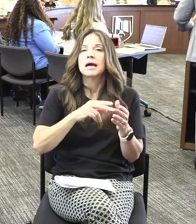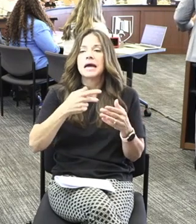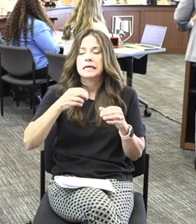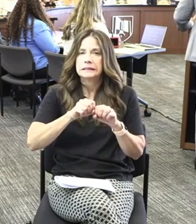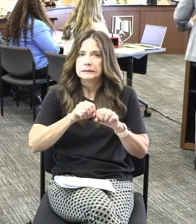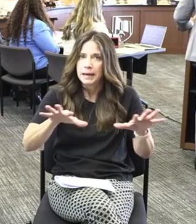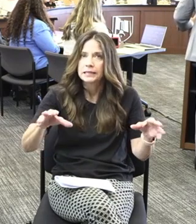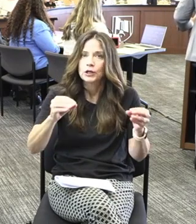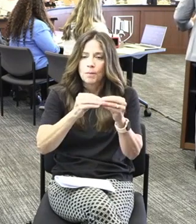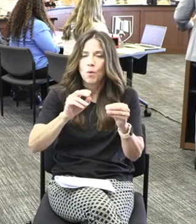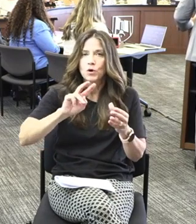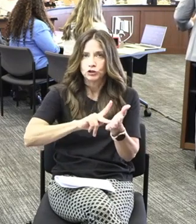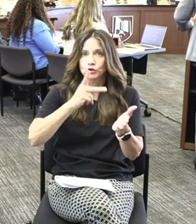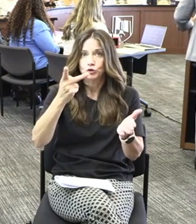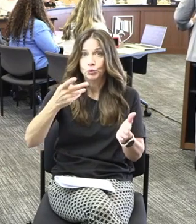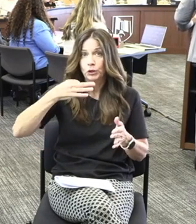credit,